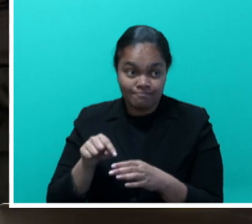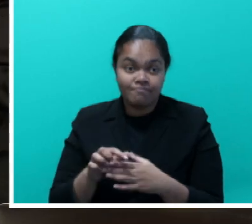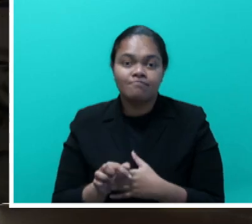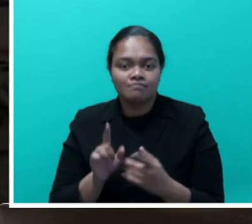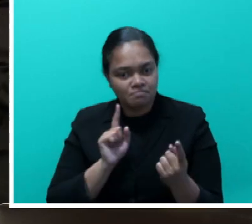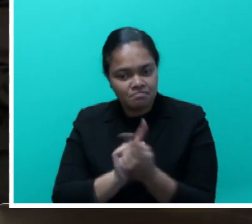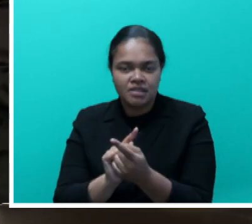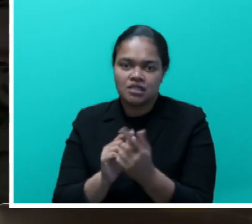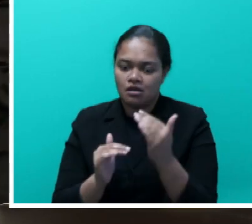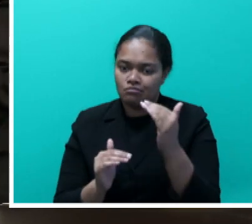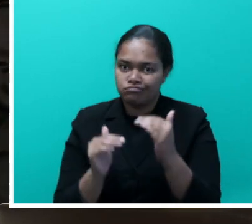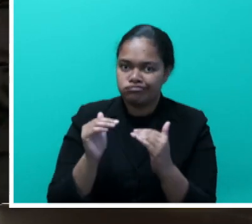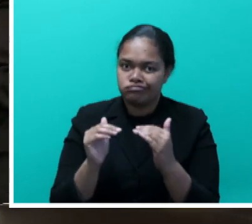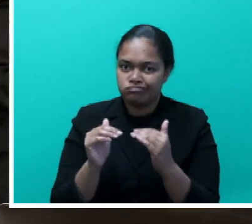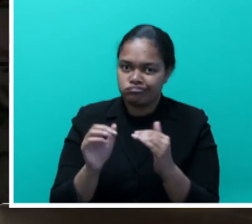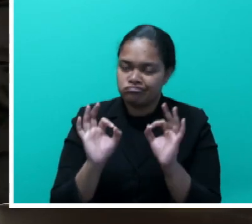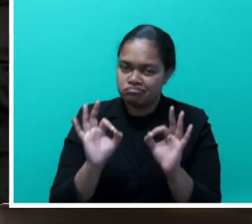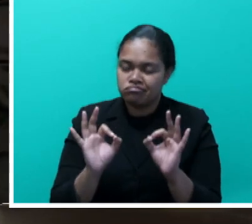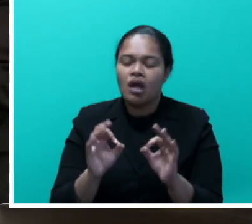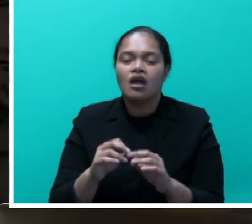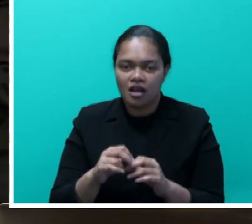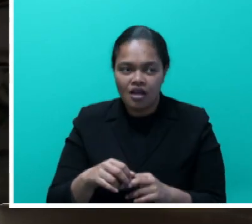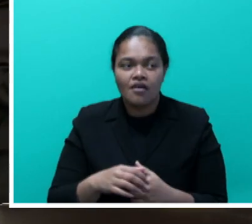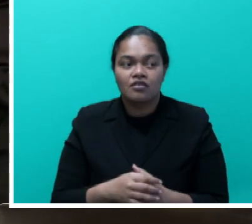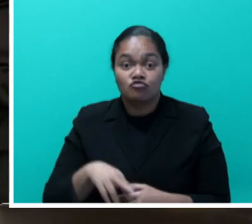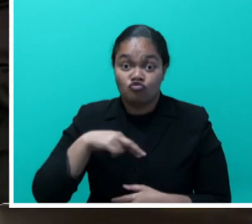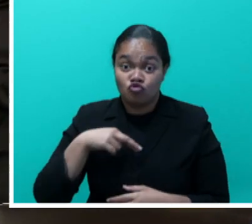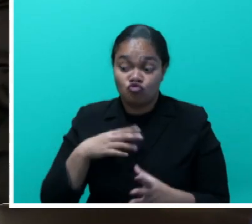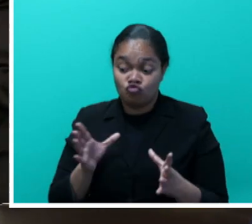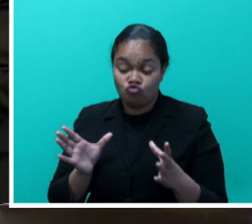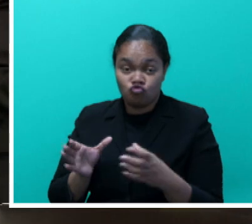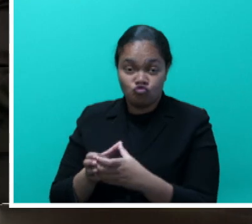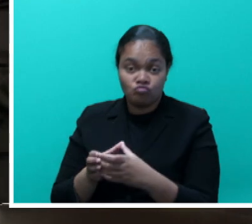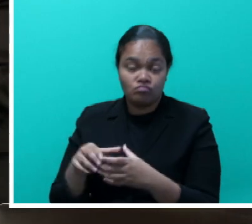following groups: the religious groups,